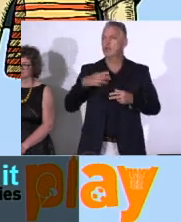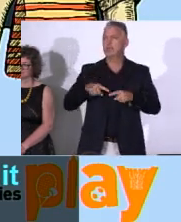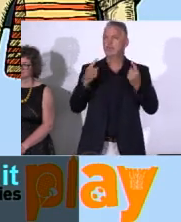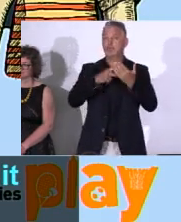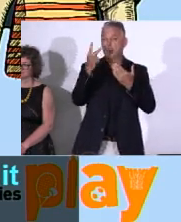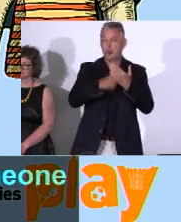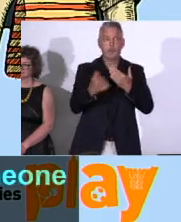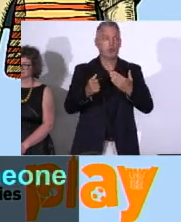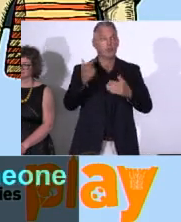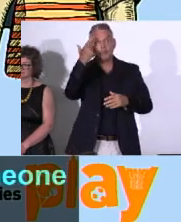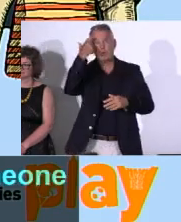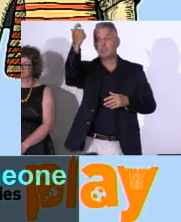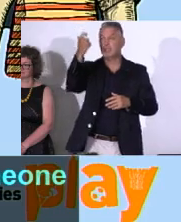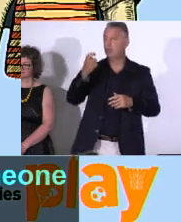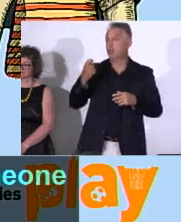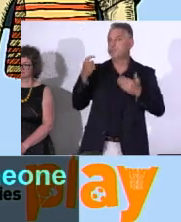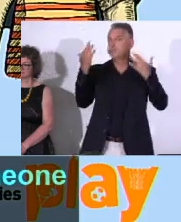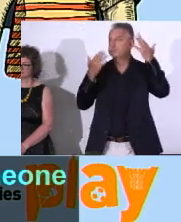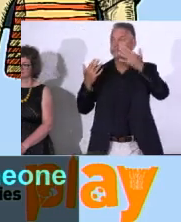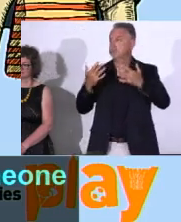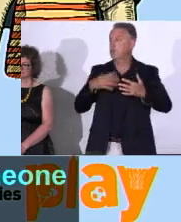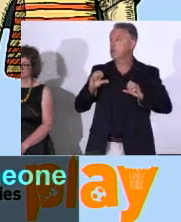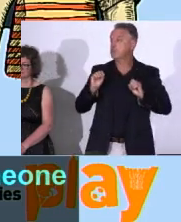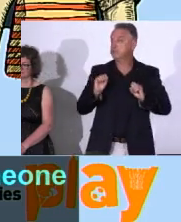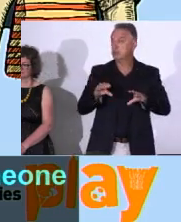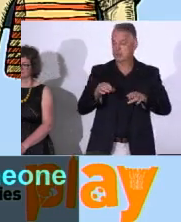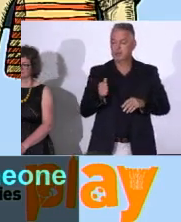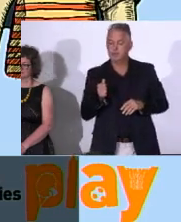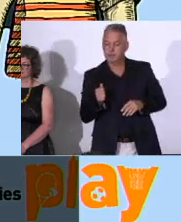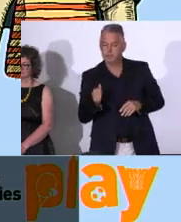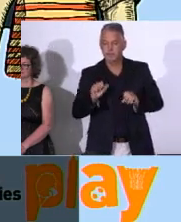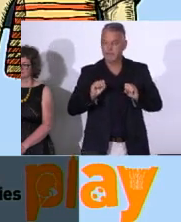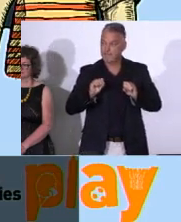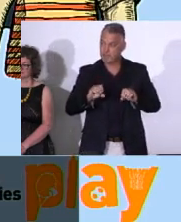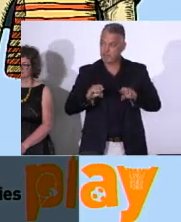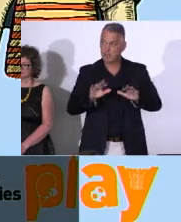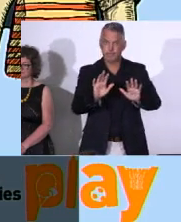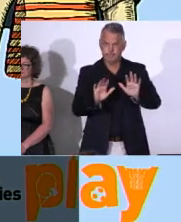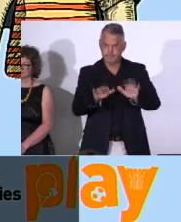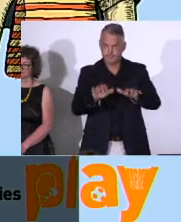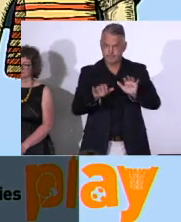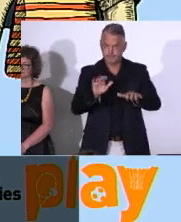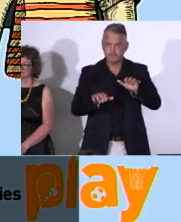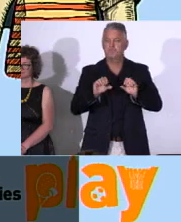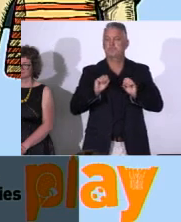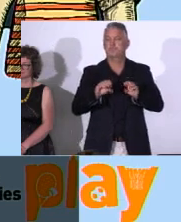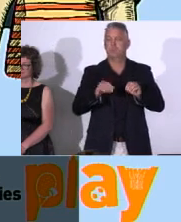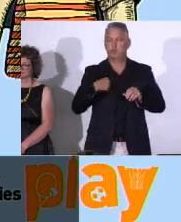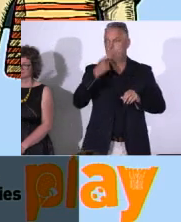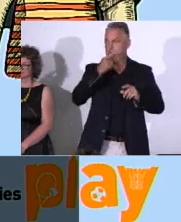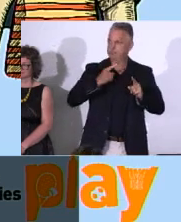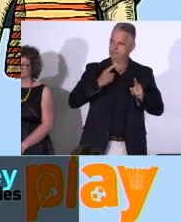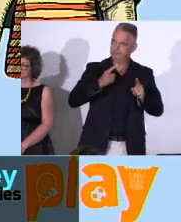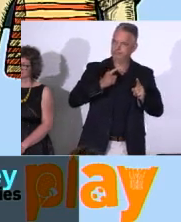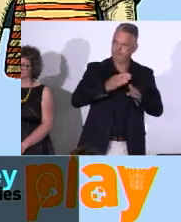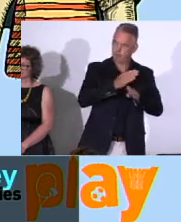area, or they just want different accessibility feature on the website that we haven't got to yet, they can let us know instantly, and we'll get that and we'll start working on it immediately